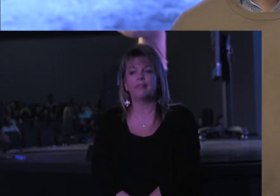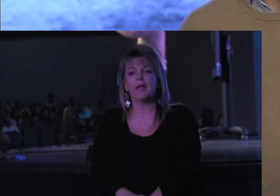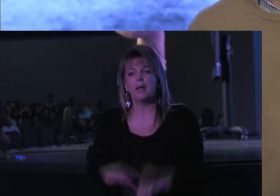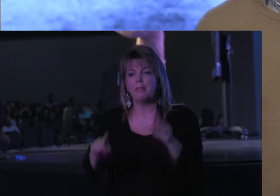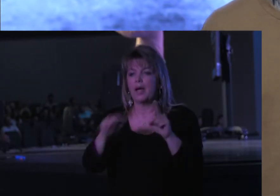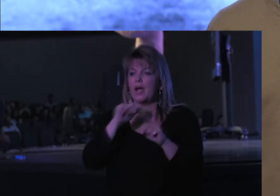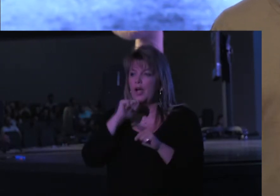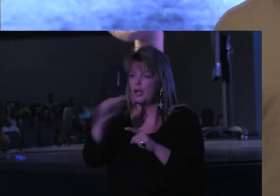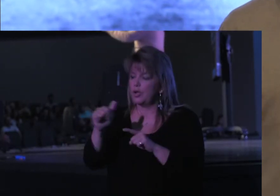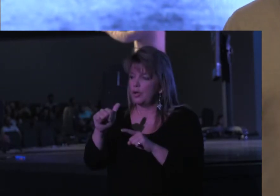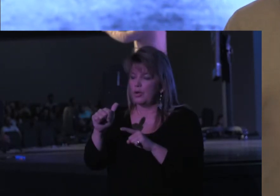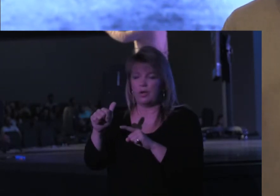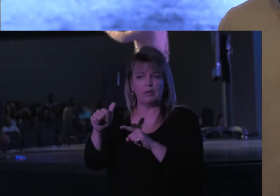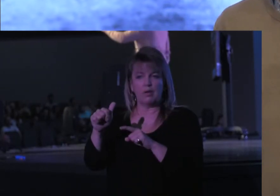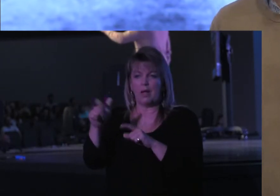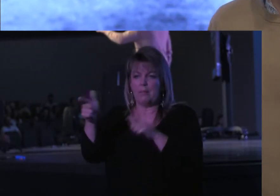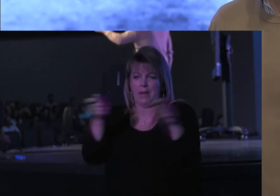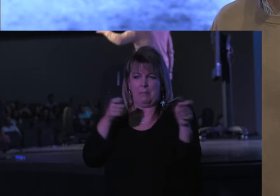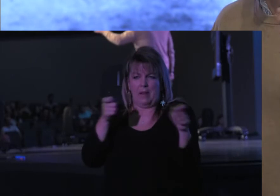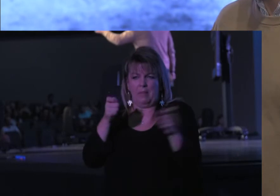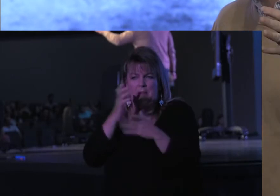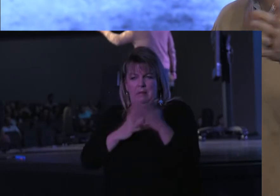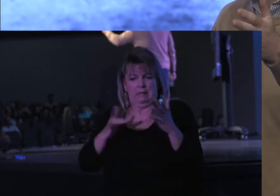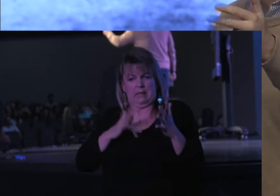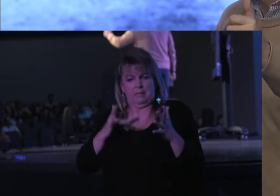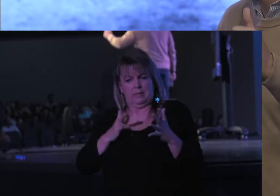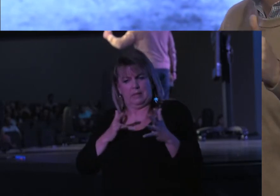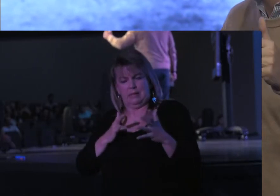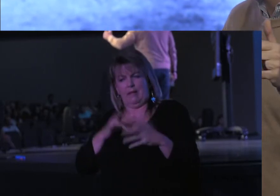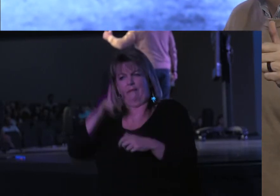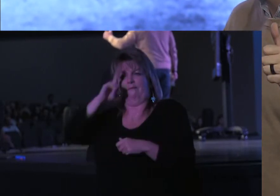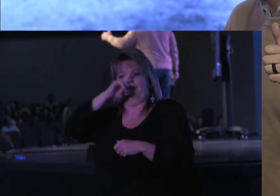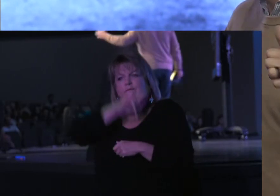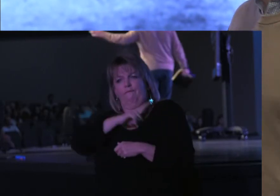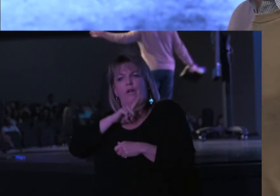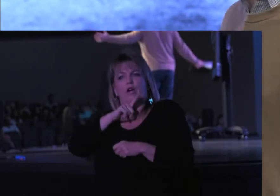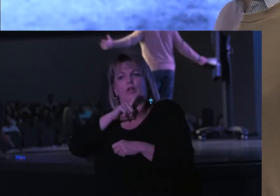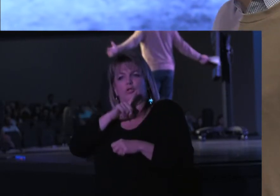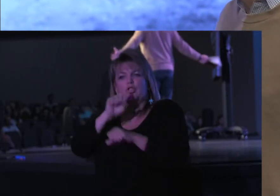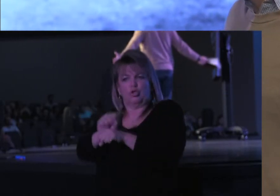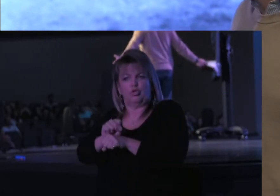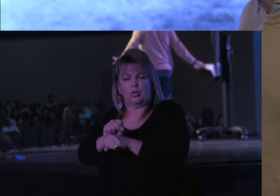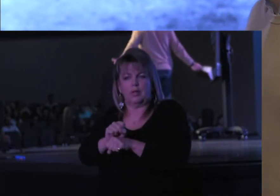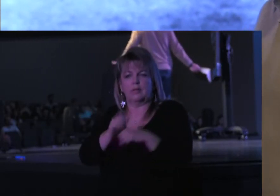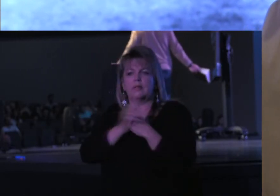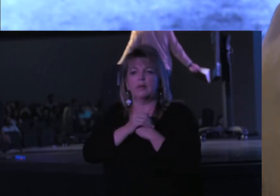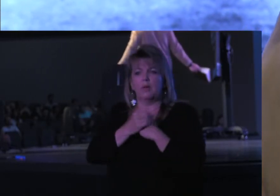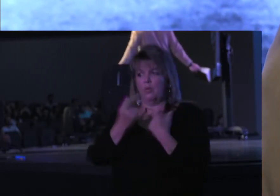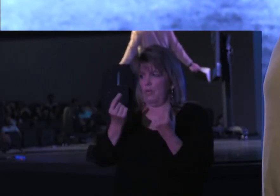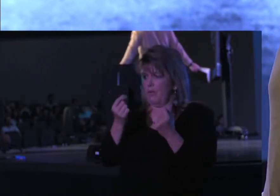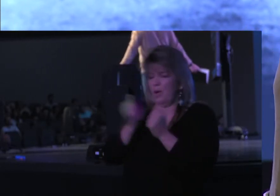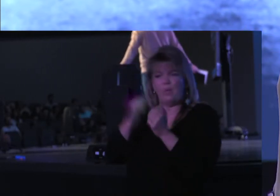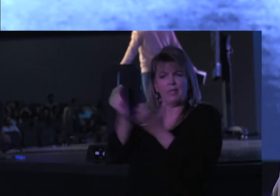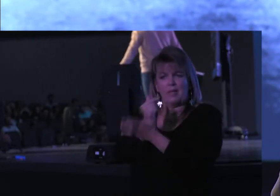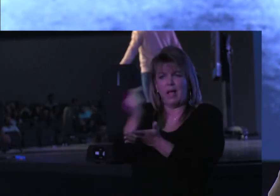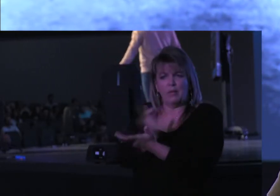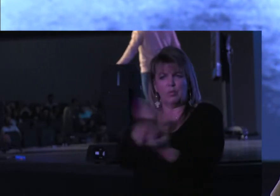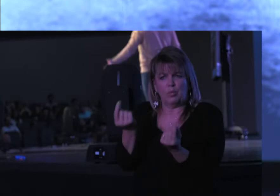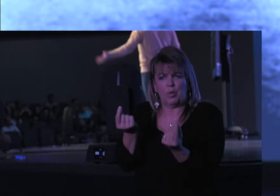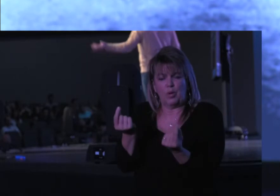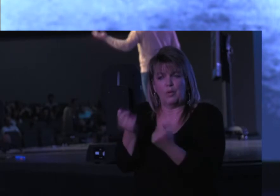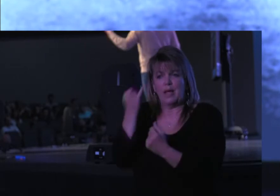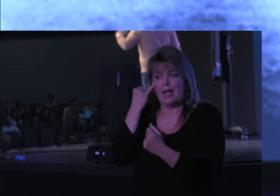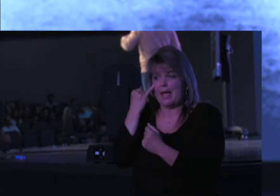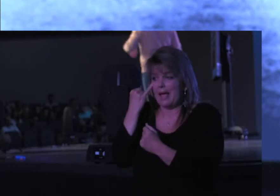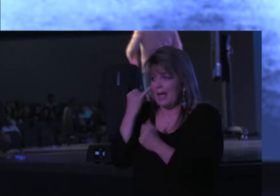But you are not to be manipulated into some sense of false assurance. What have we done with the gospel if